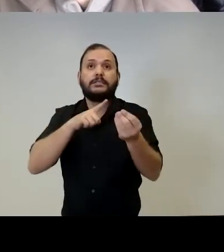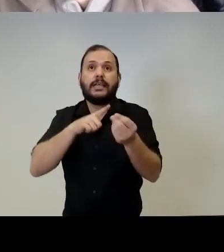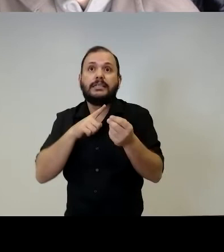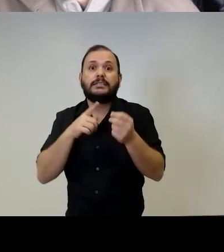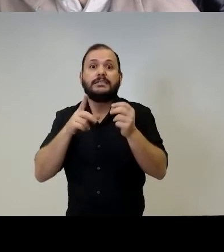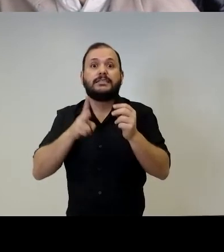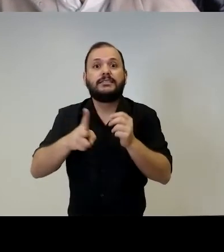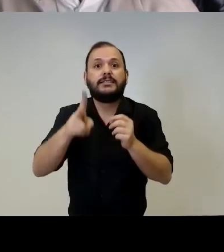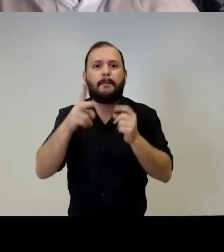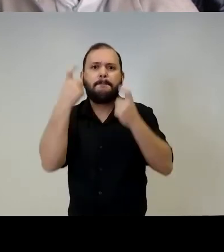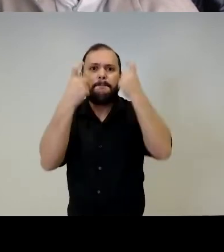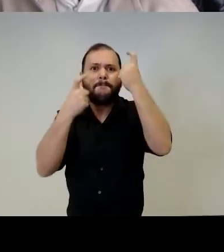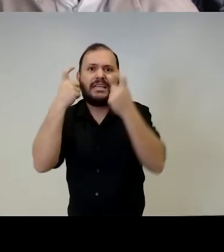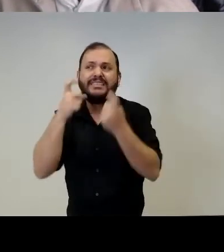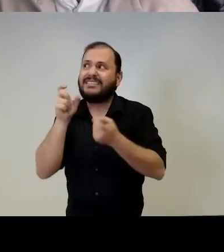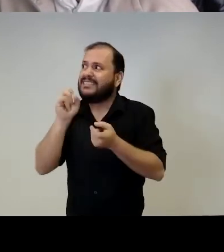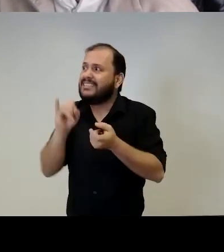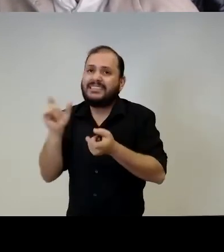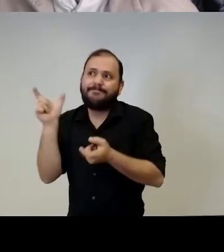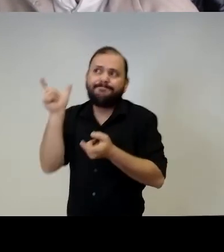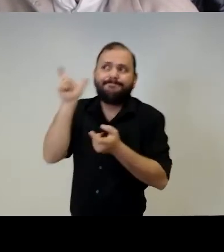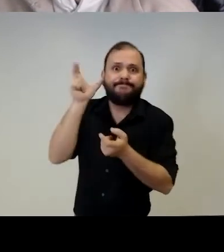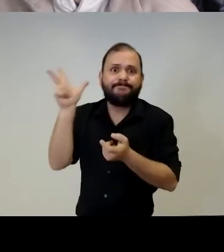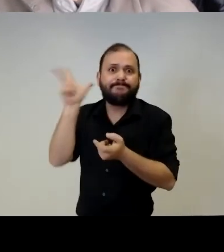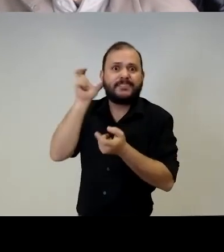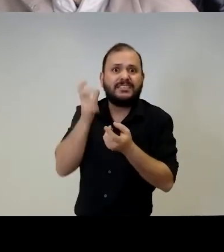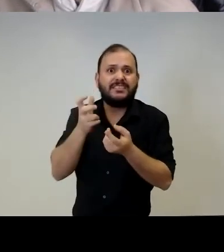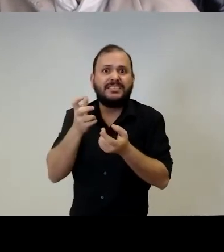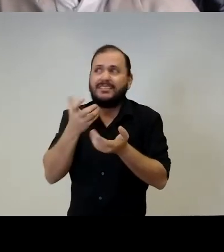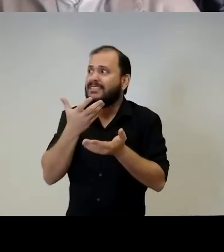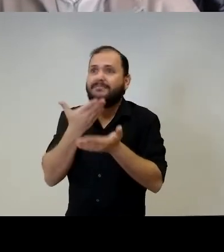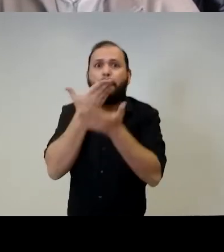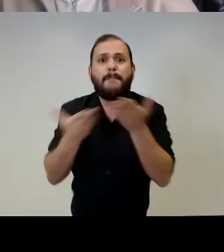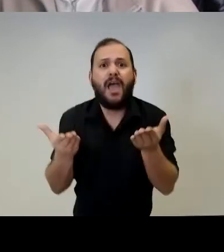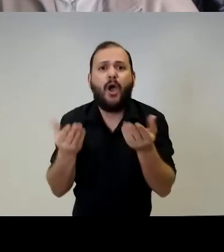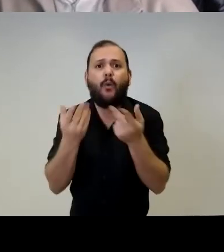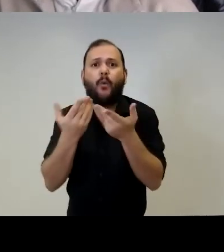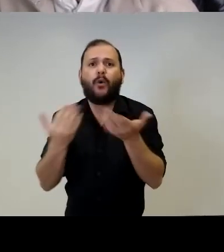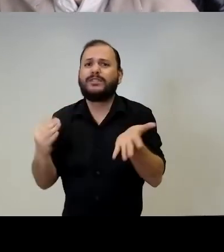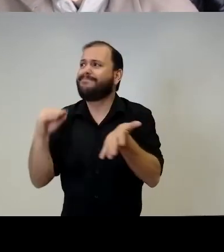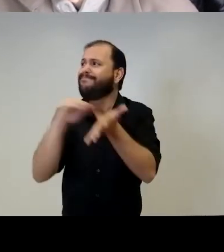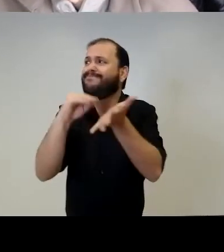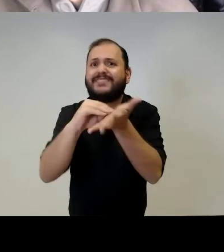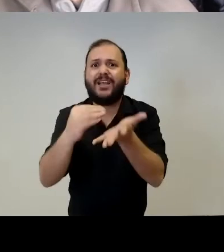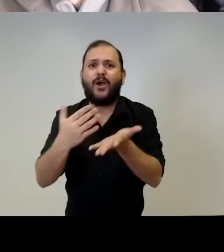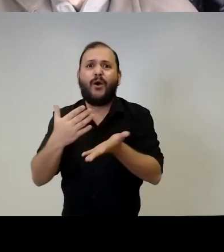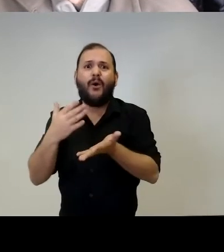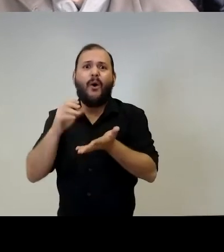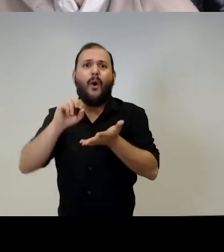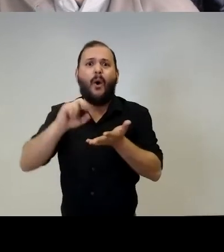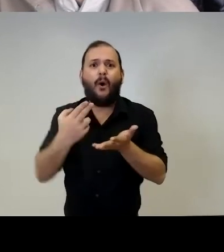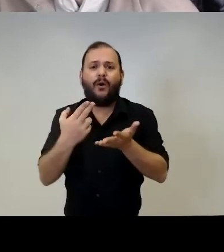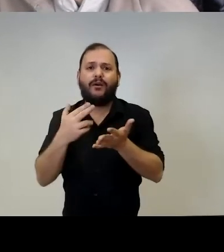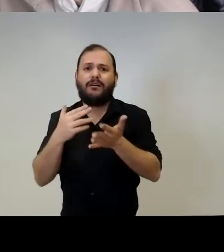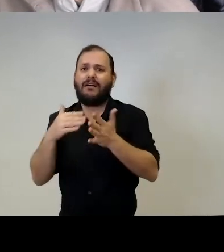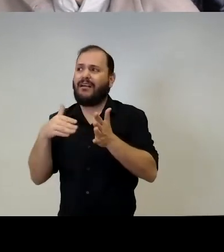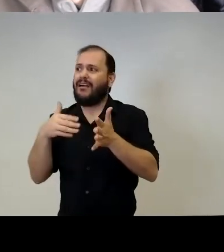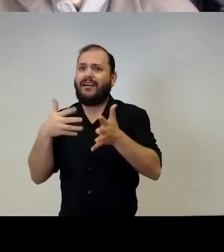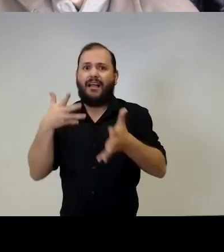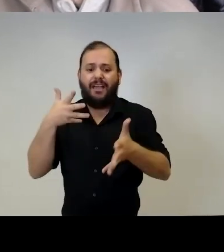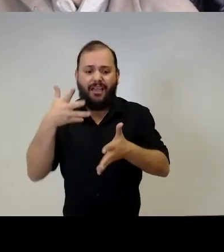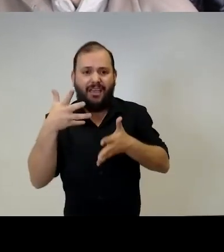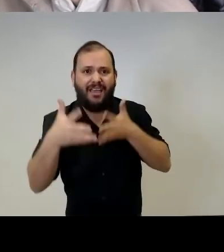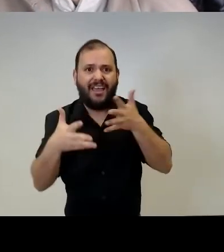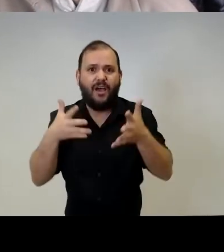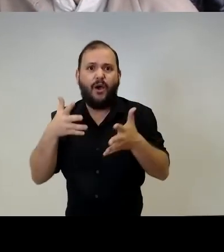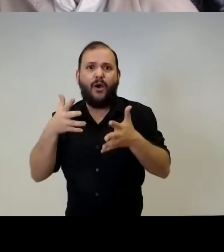miss something? Did they make many language errors or language infelicities, clumsy output?